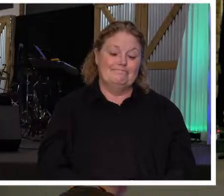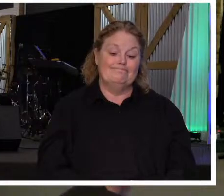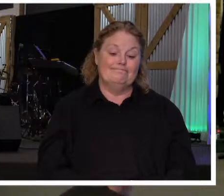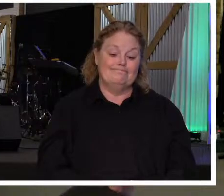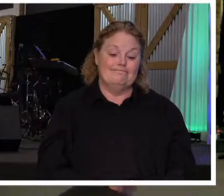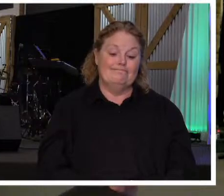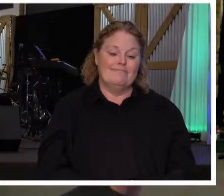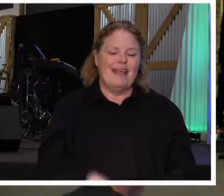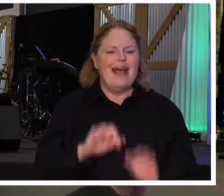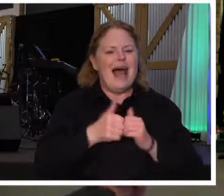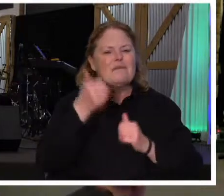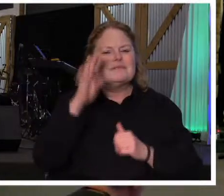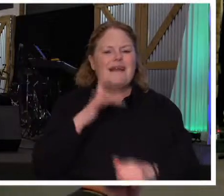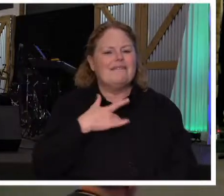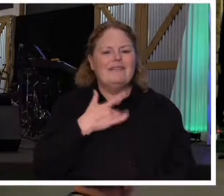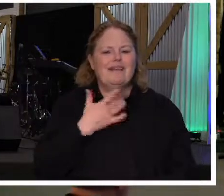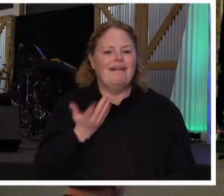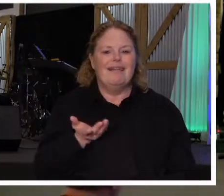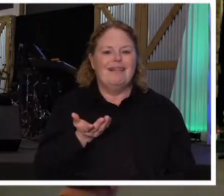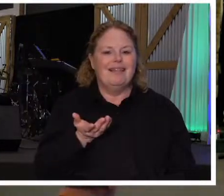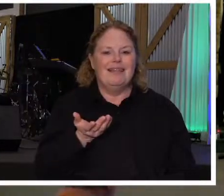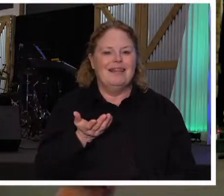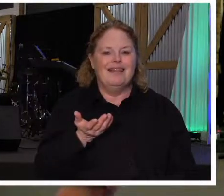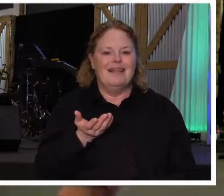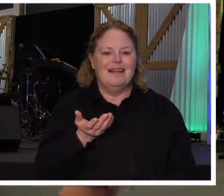How do you think he feels